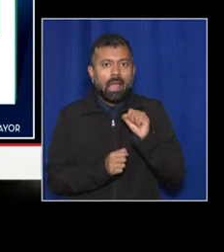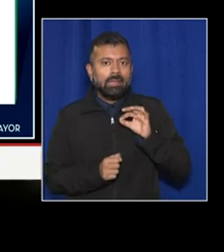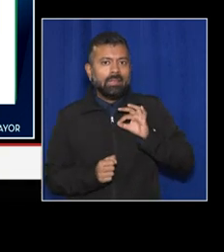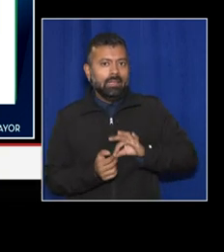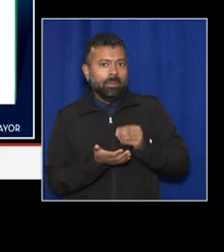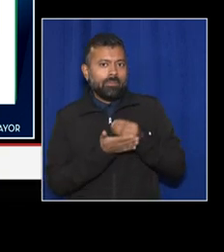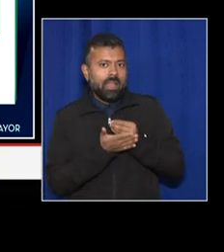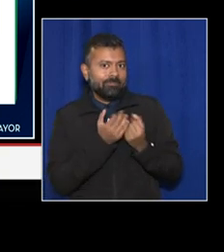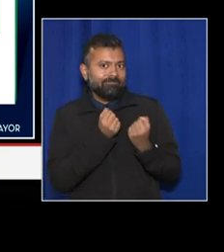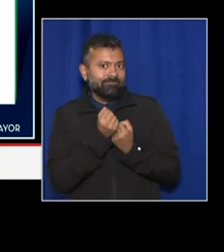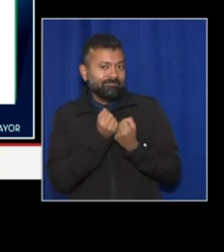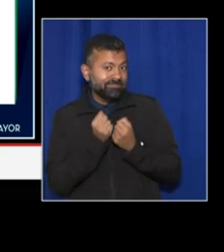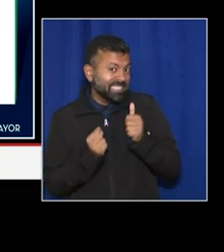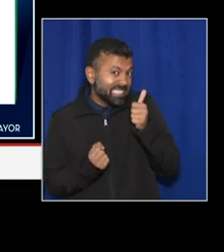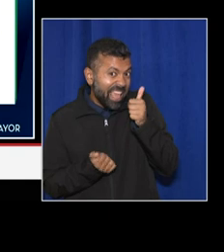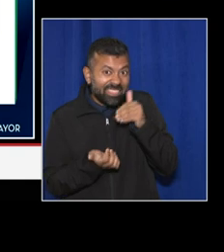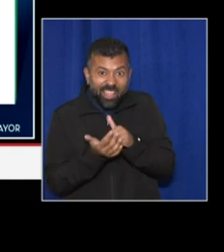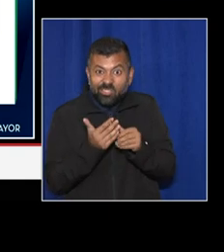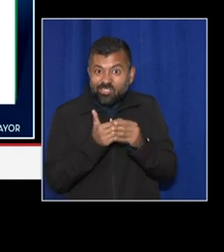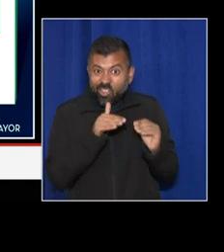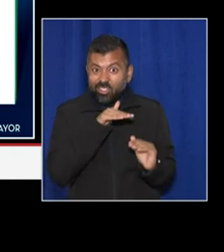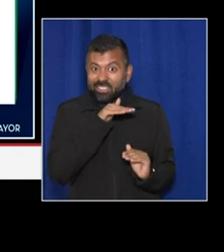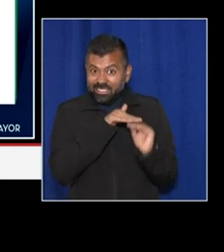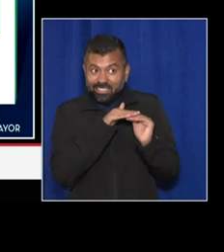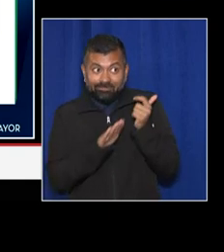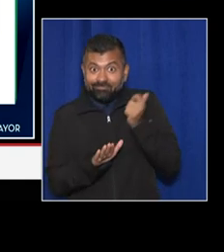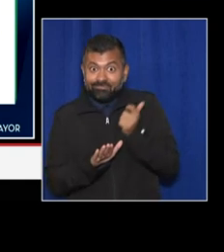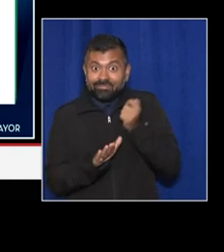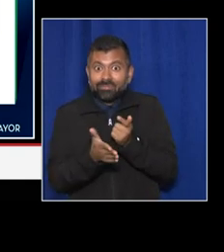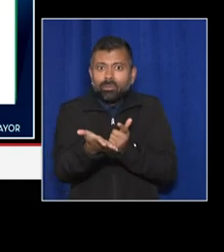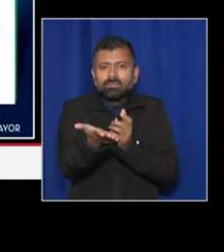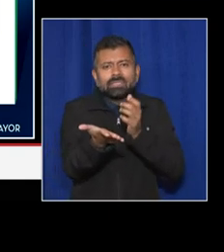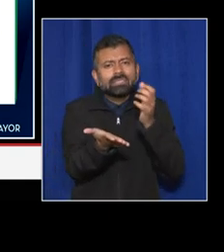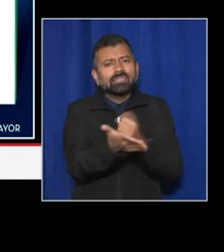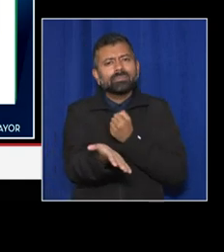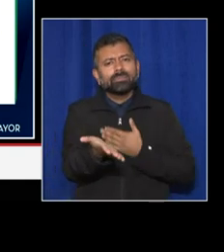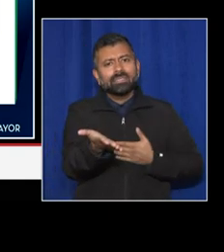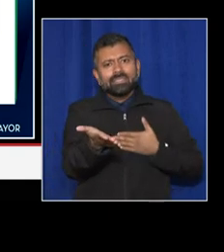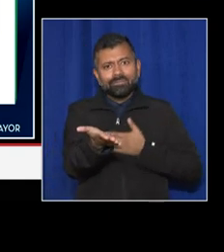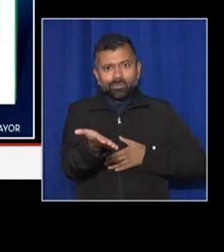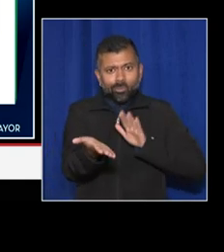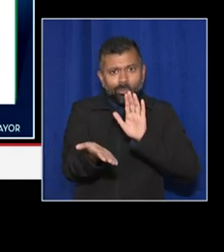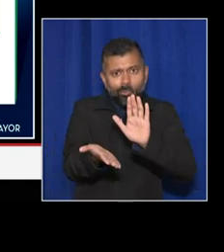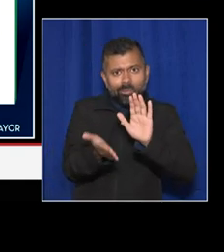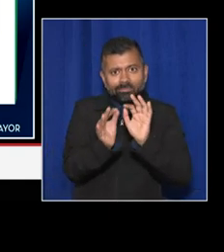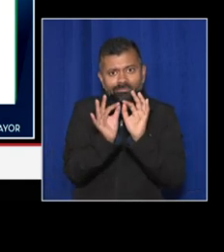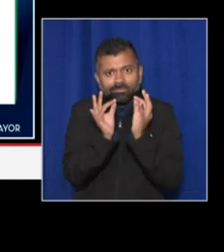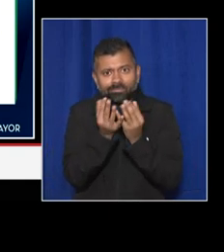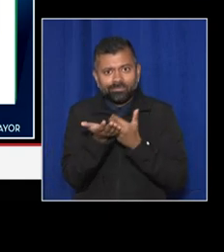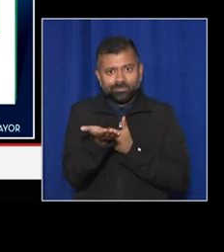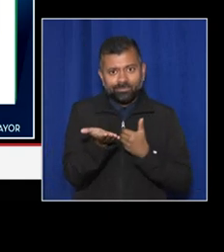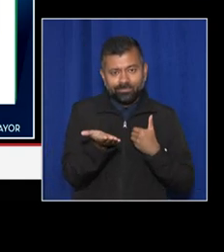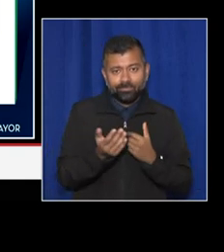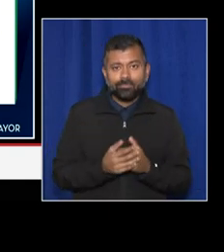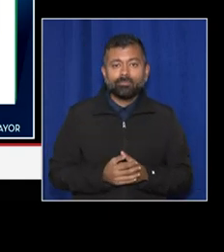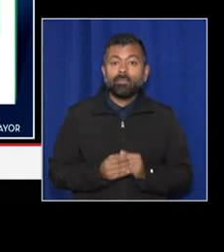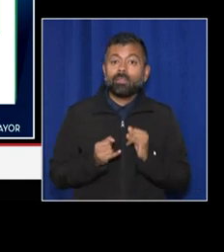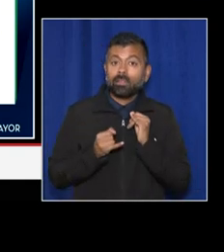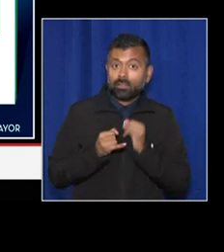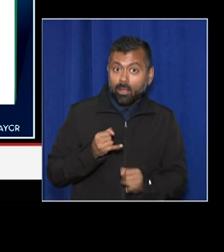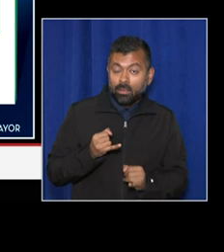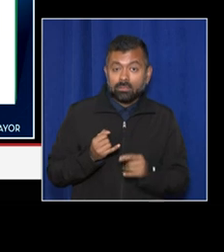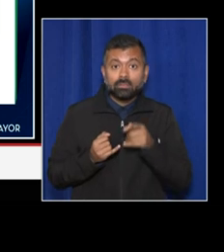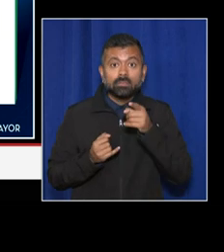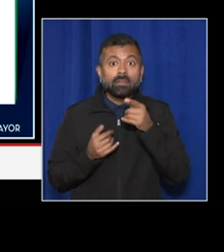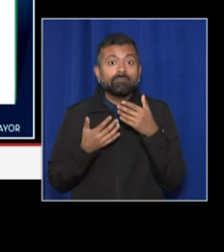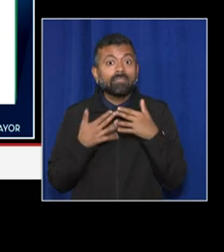tuition assistance. So we encourage you to pursue that. And lastly, if you yourself have attended college and are now considering that